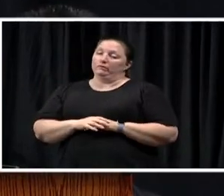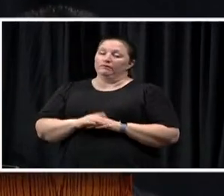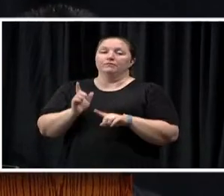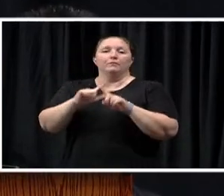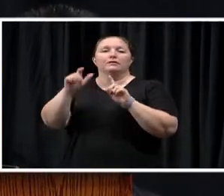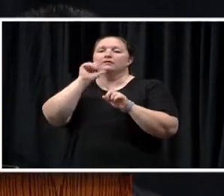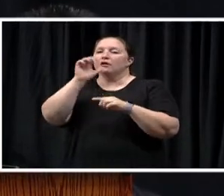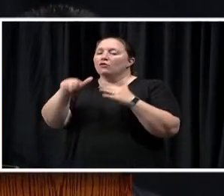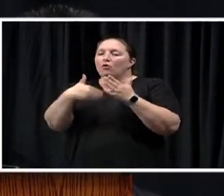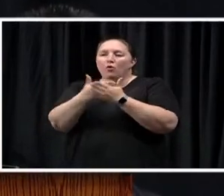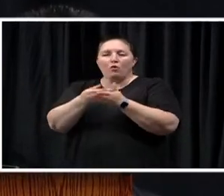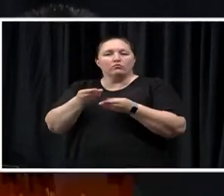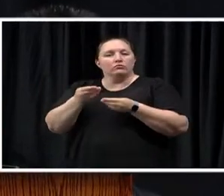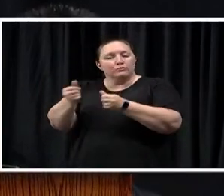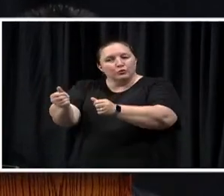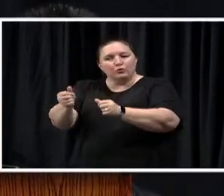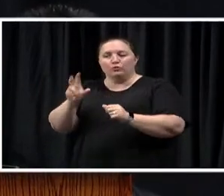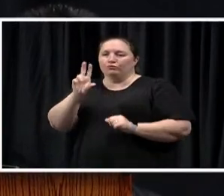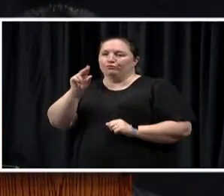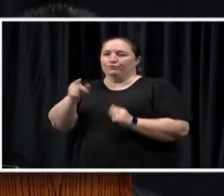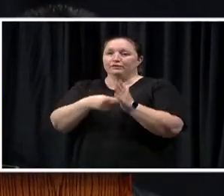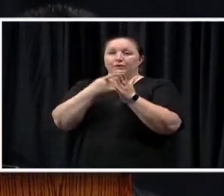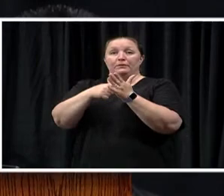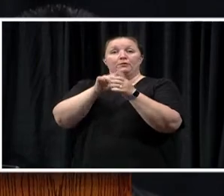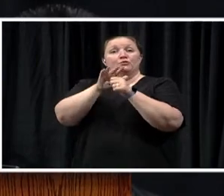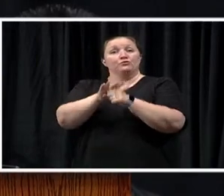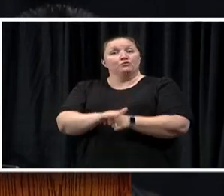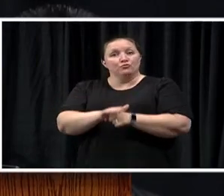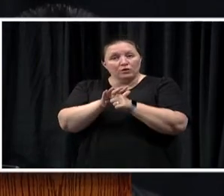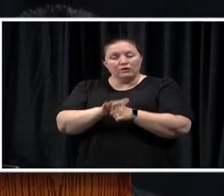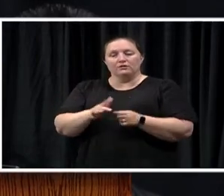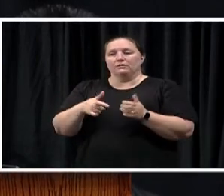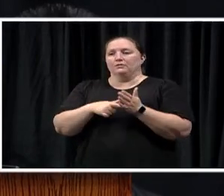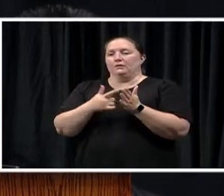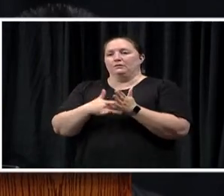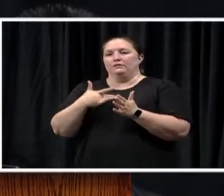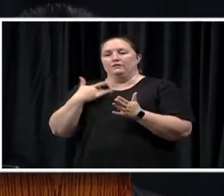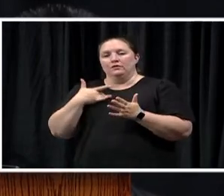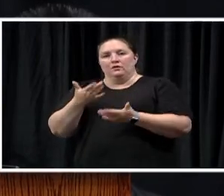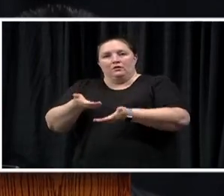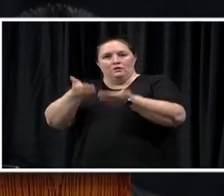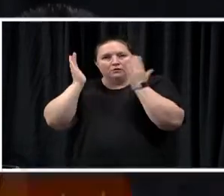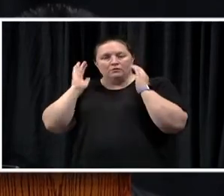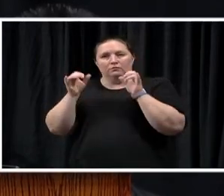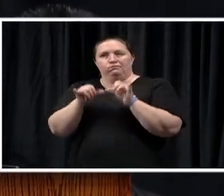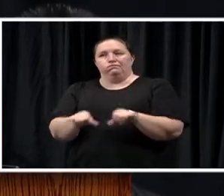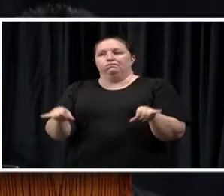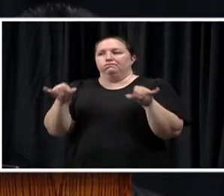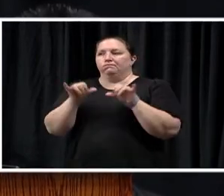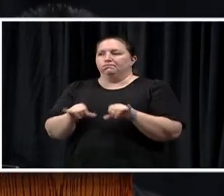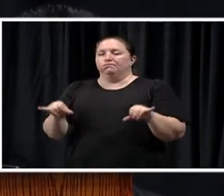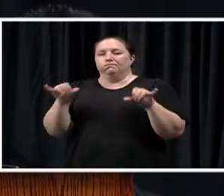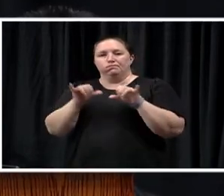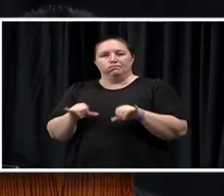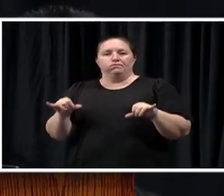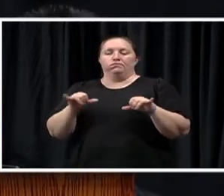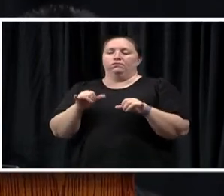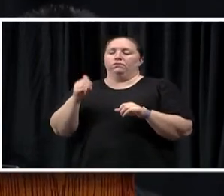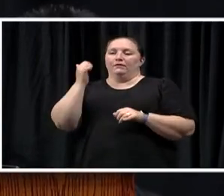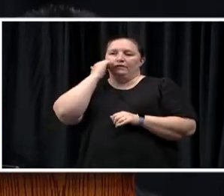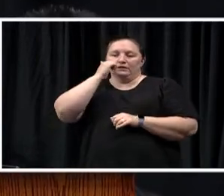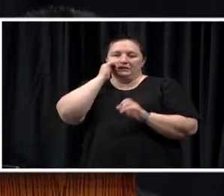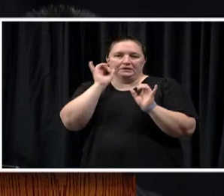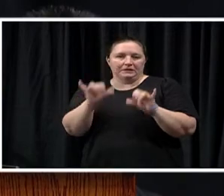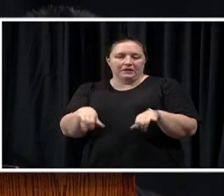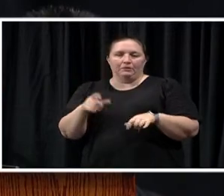sailing. You'll be stressed, sometimes for what feels like weeks on end. You'll start to hate the monotony of your daily routine and how you can never